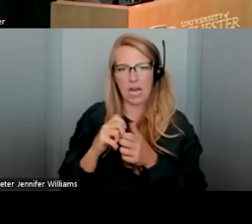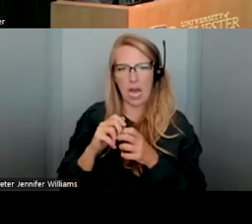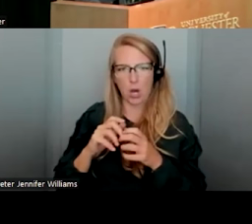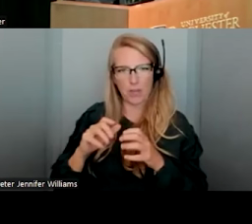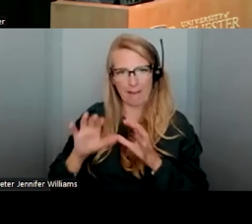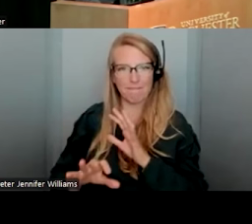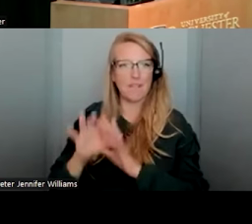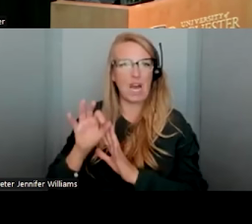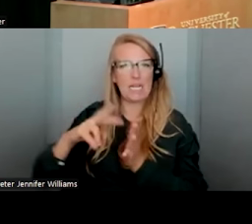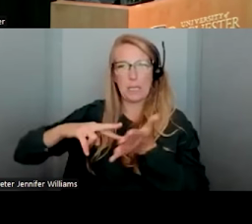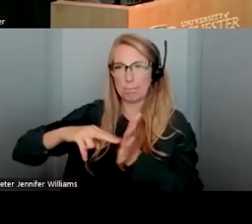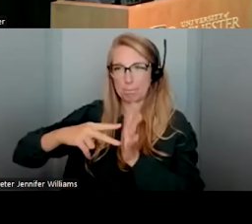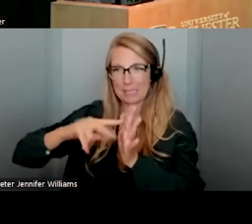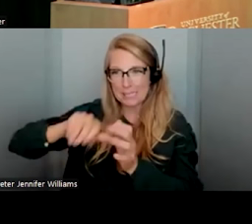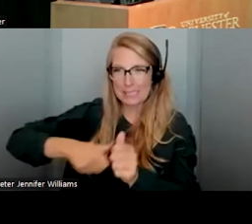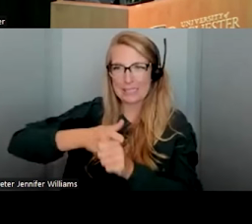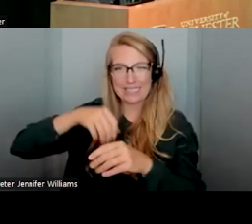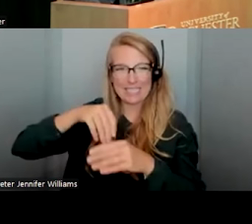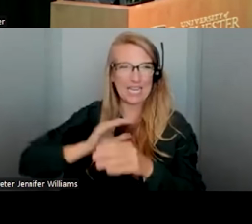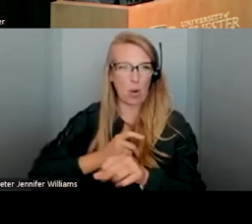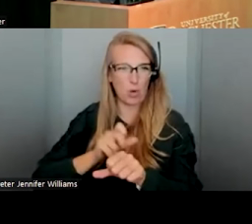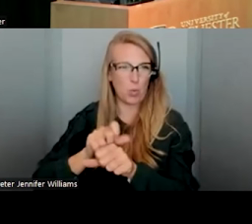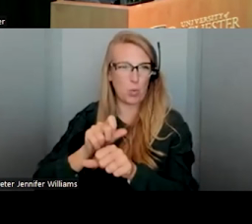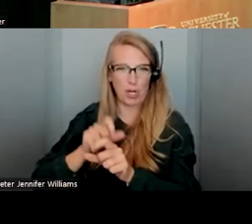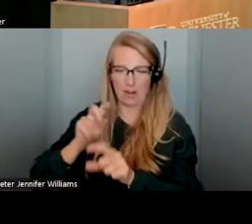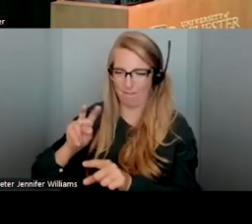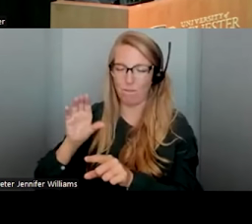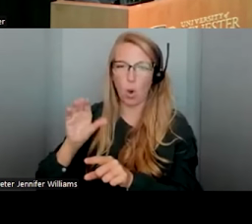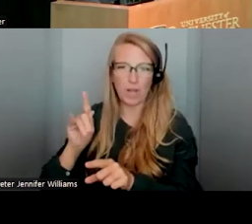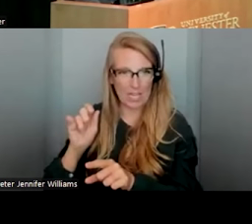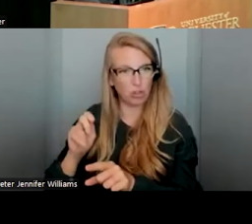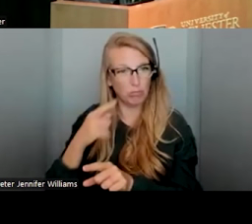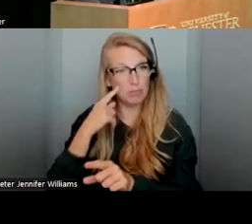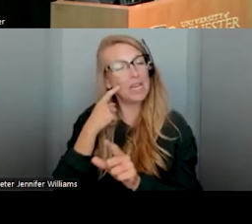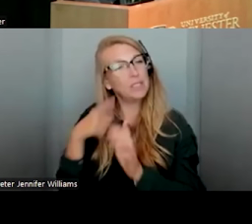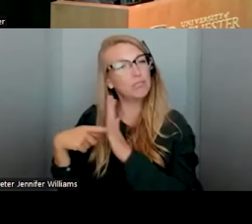our career. And because it reflects who we are,